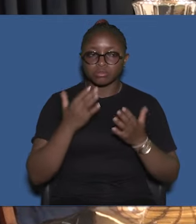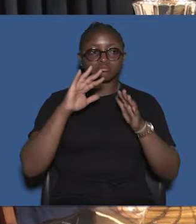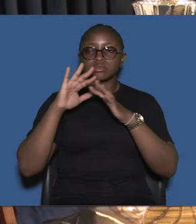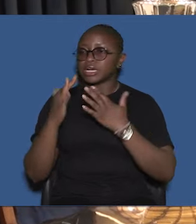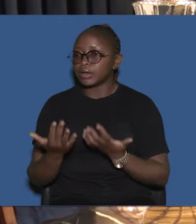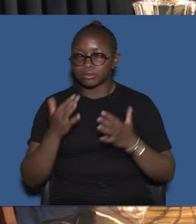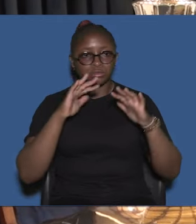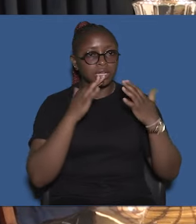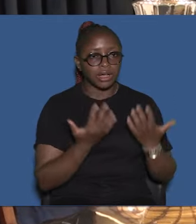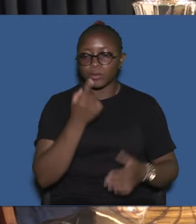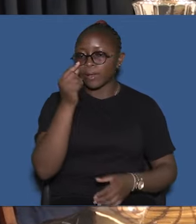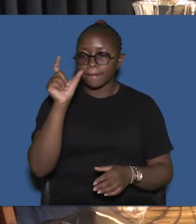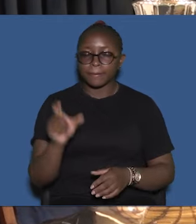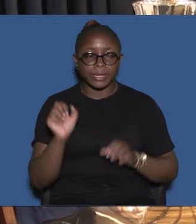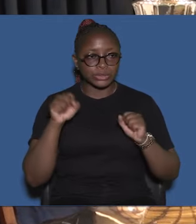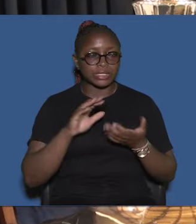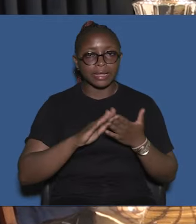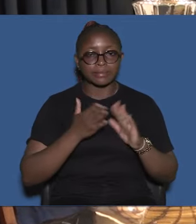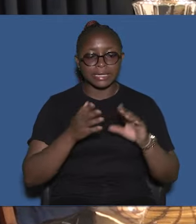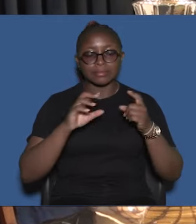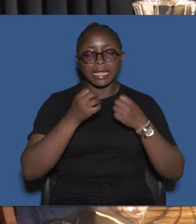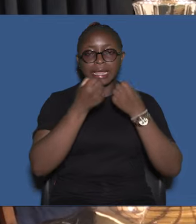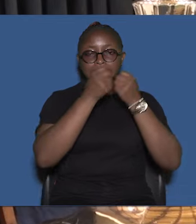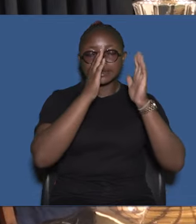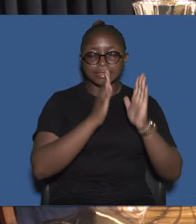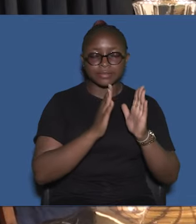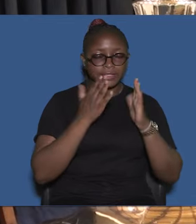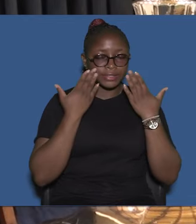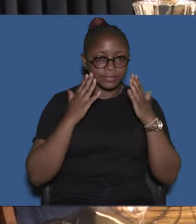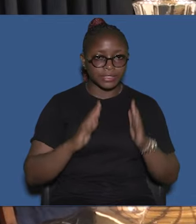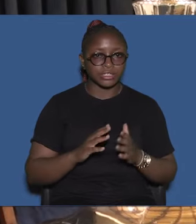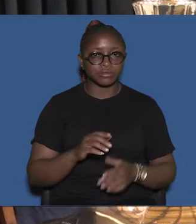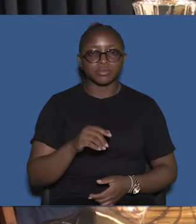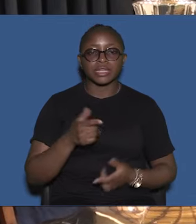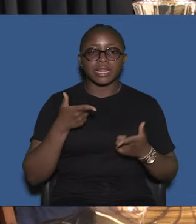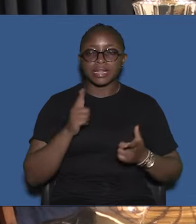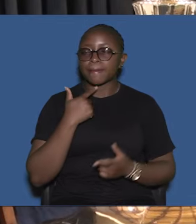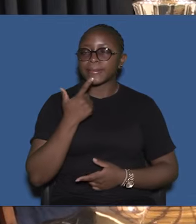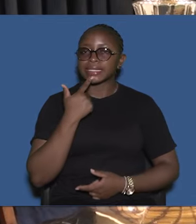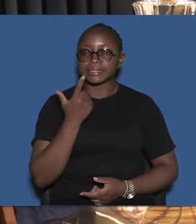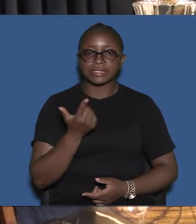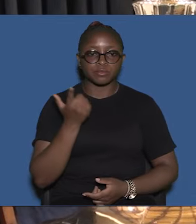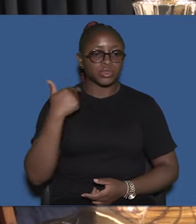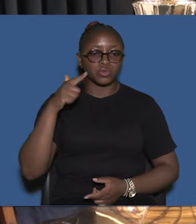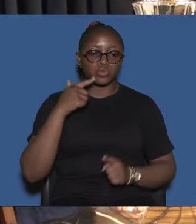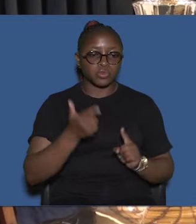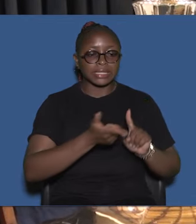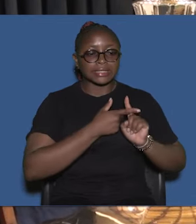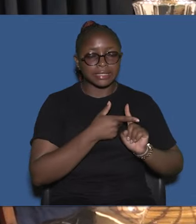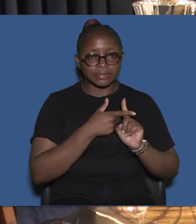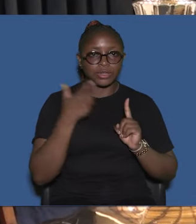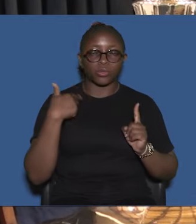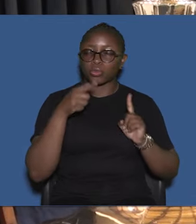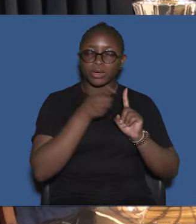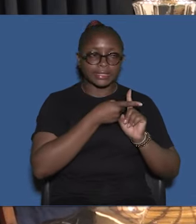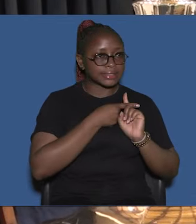become saved. Let me tell you, we will be saved, or we are saved. We are saved by the grace